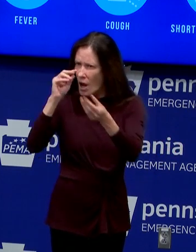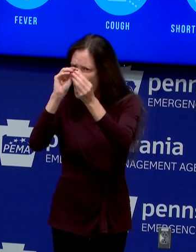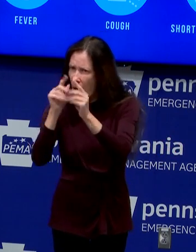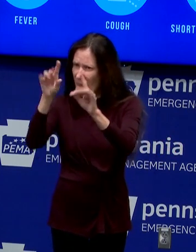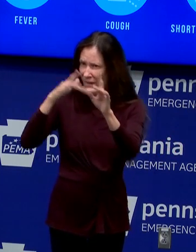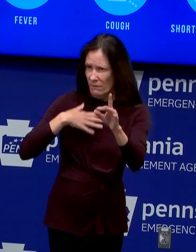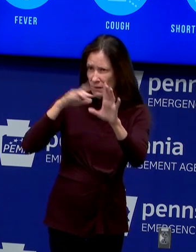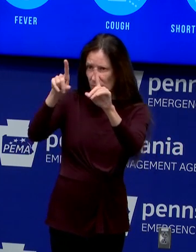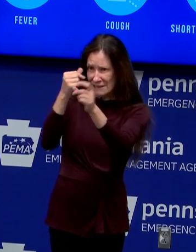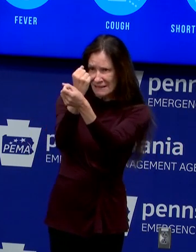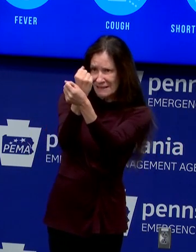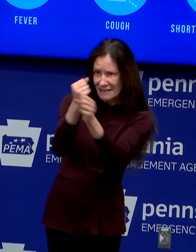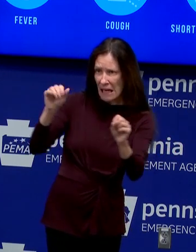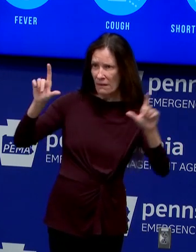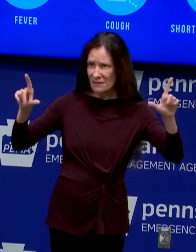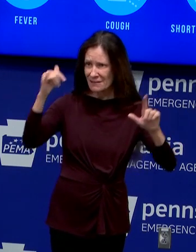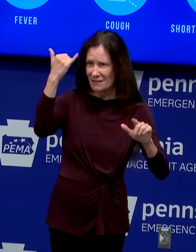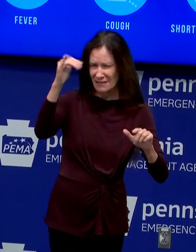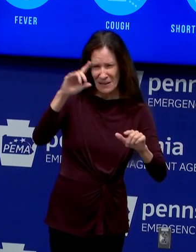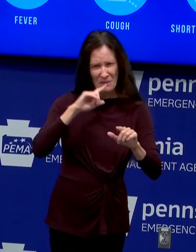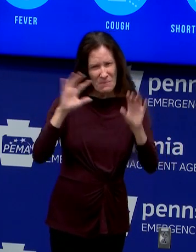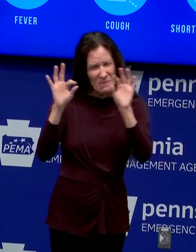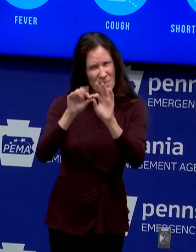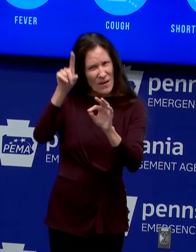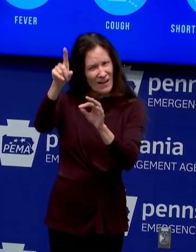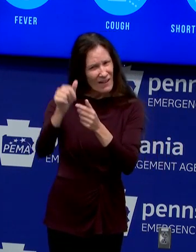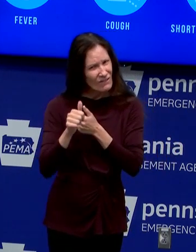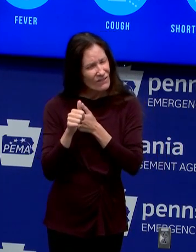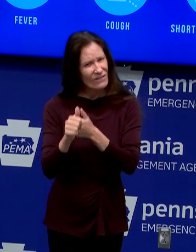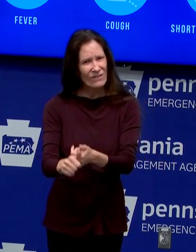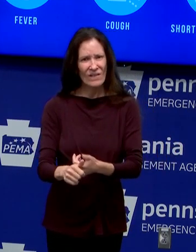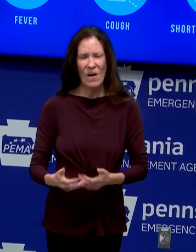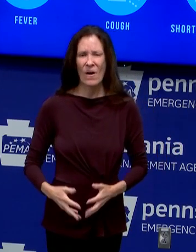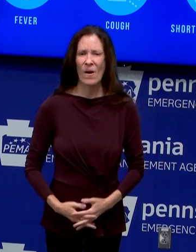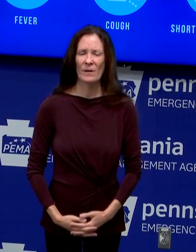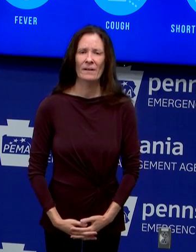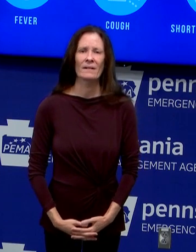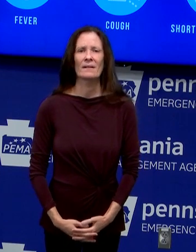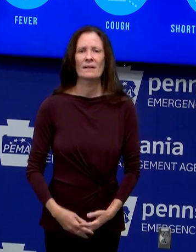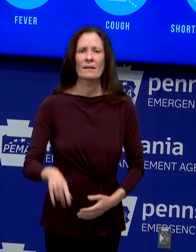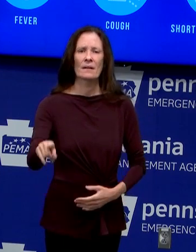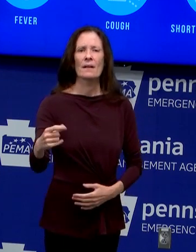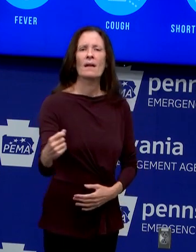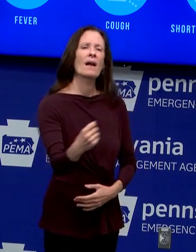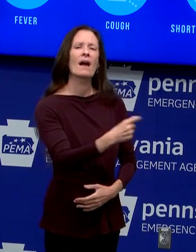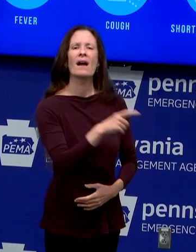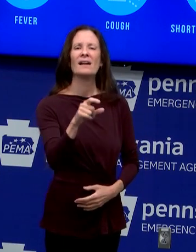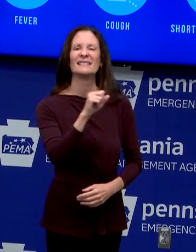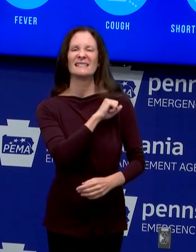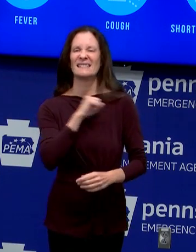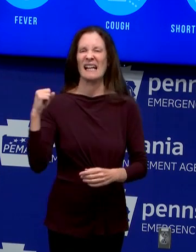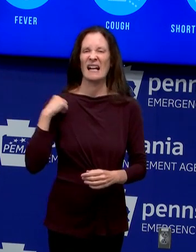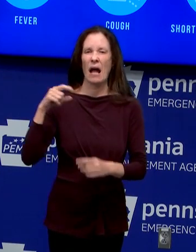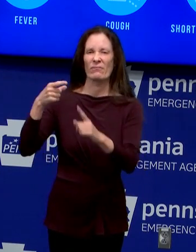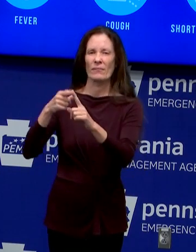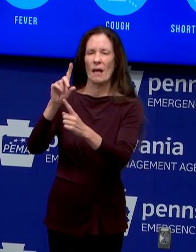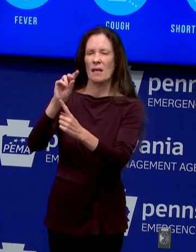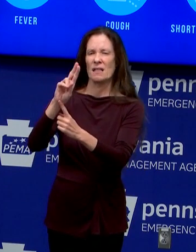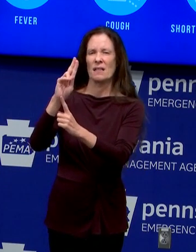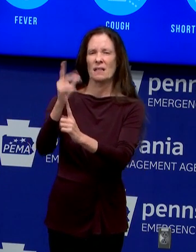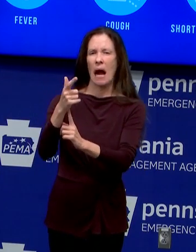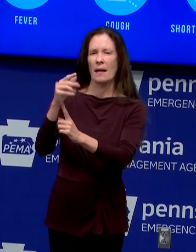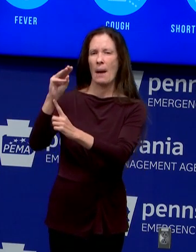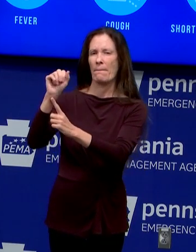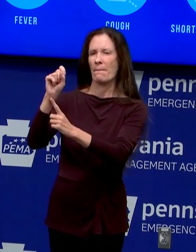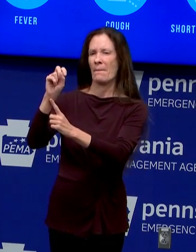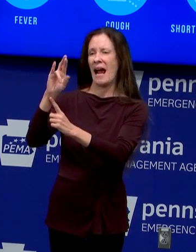do you have a response to State Senator Doug Mastriano, who today was at the Capitol in Harrisburg calling for your resignation? I have